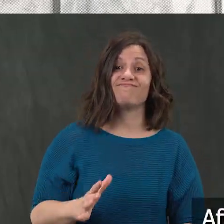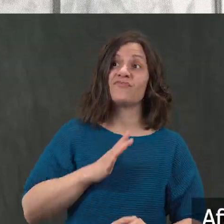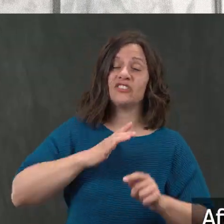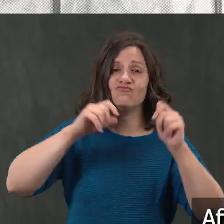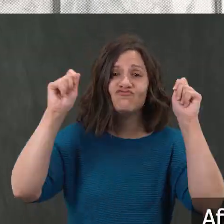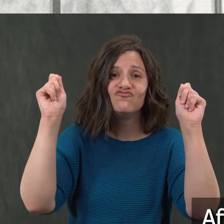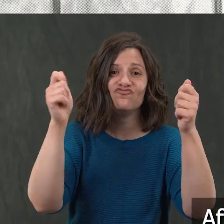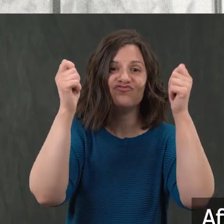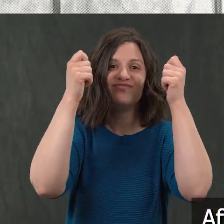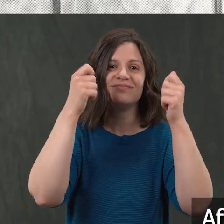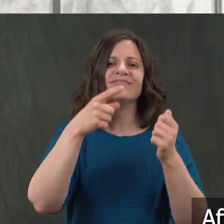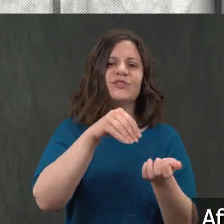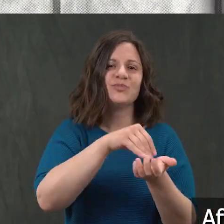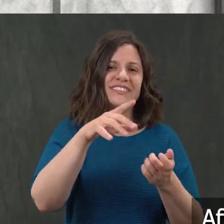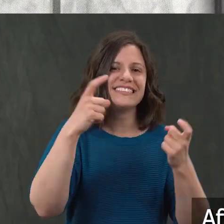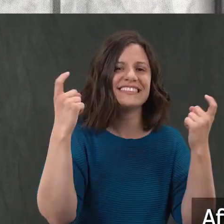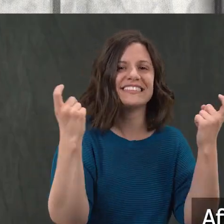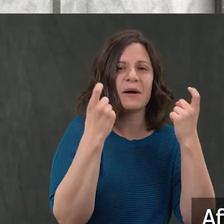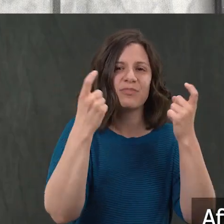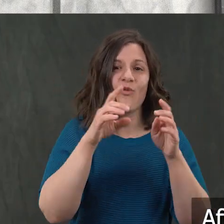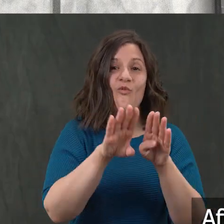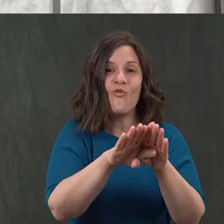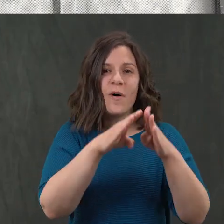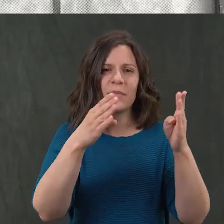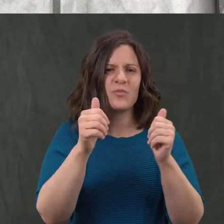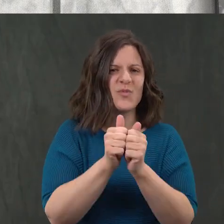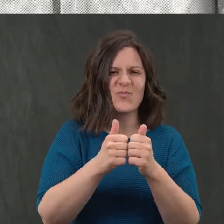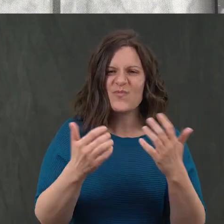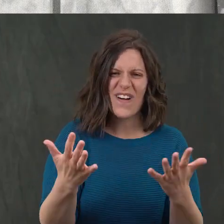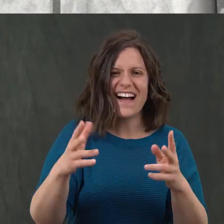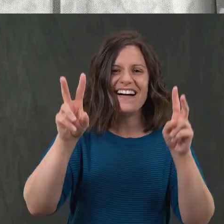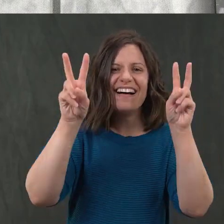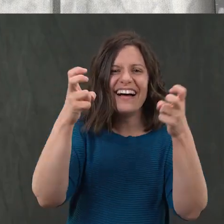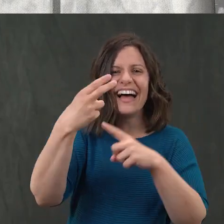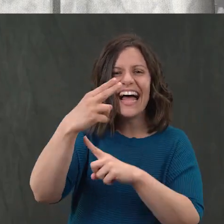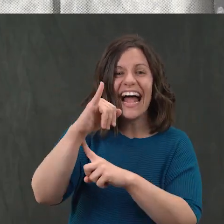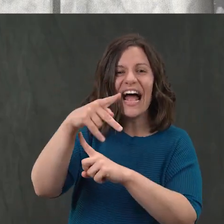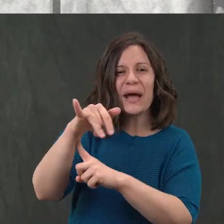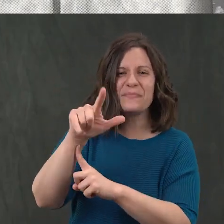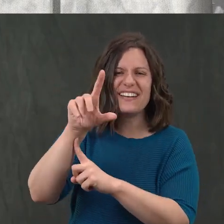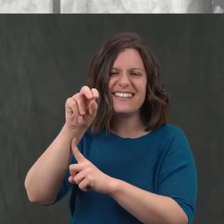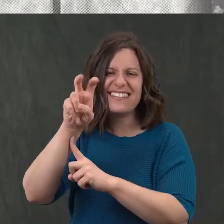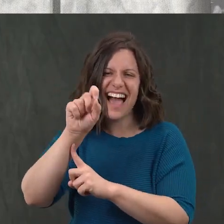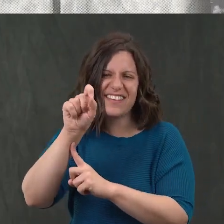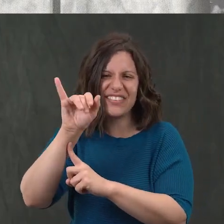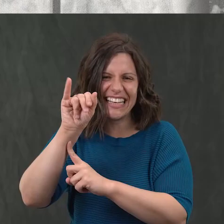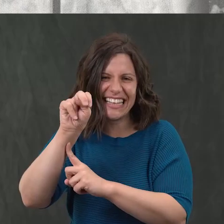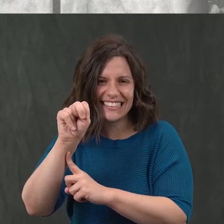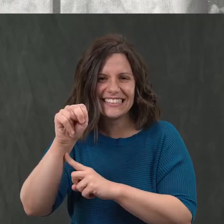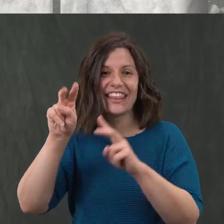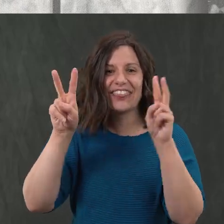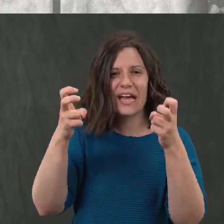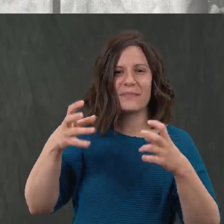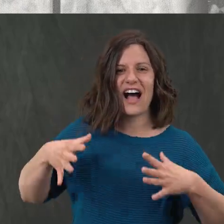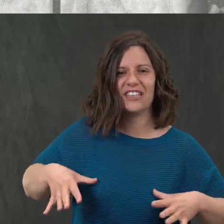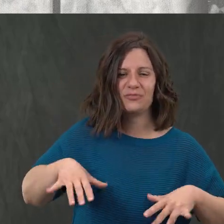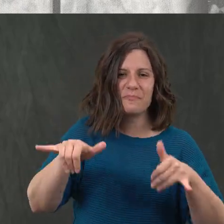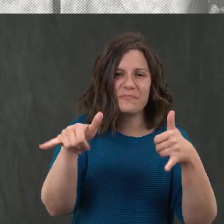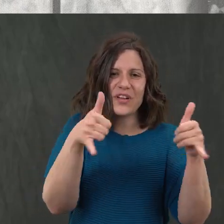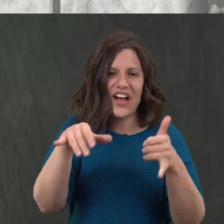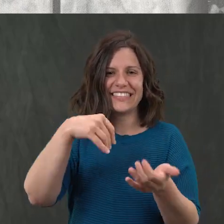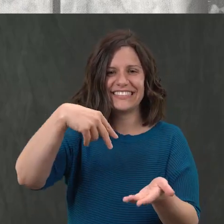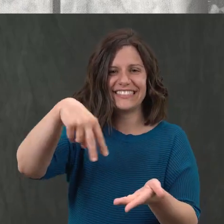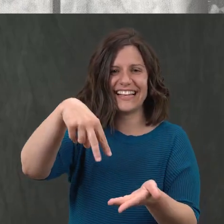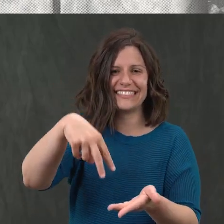After the official ceremonies, students celebrated its opening with a hippie lovin' themed costume party and dance.